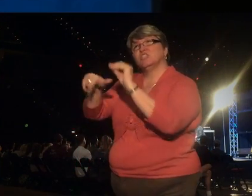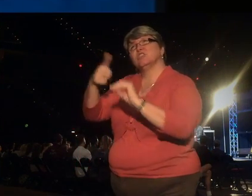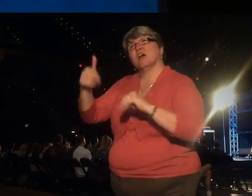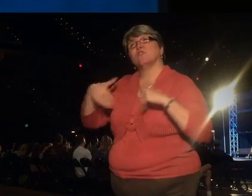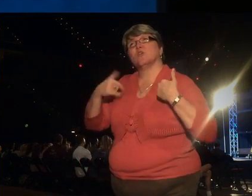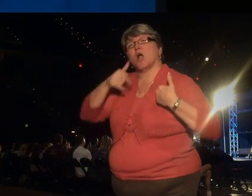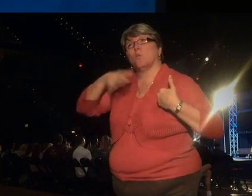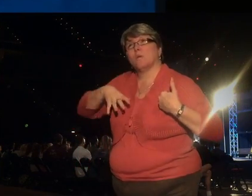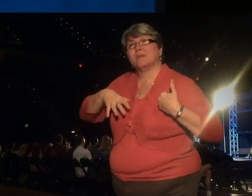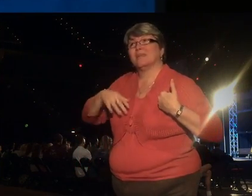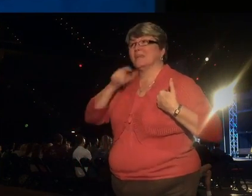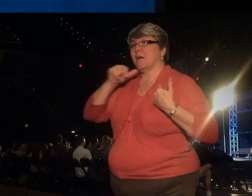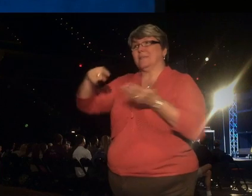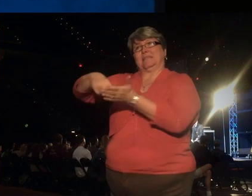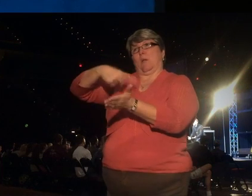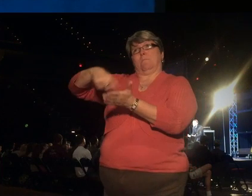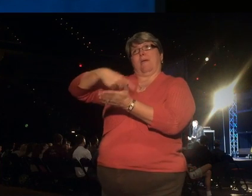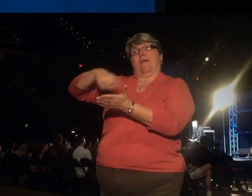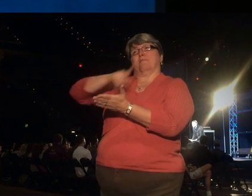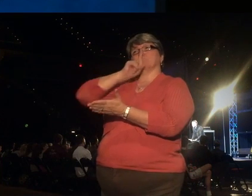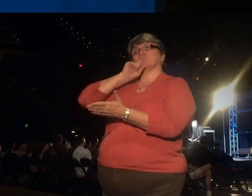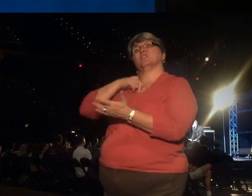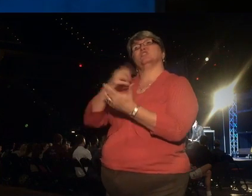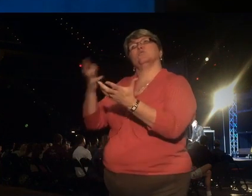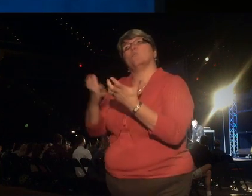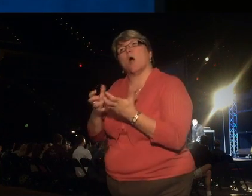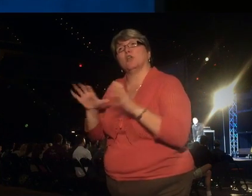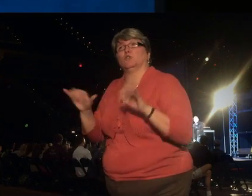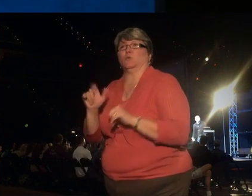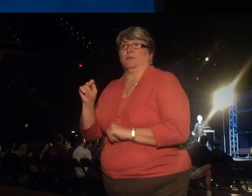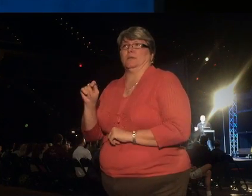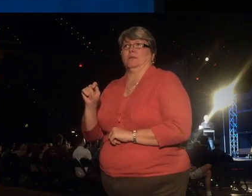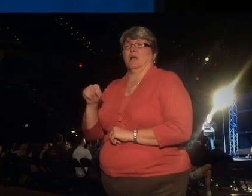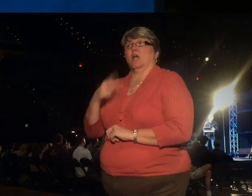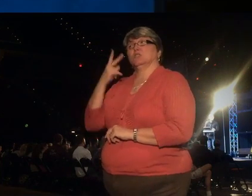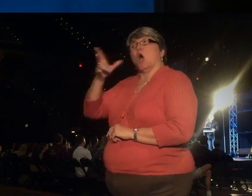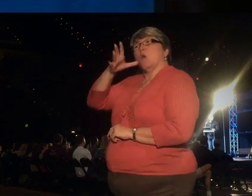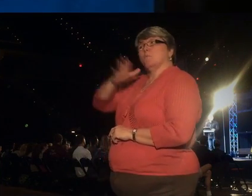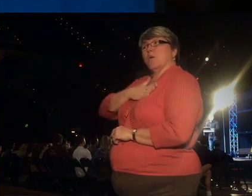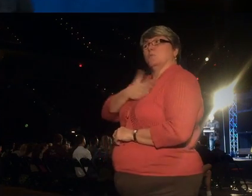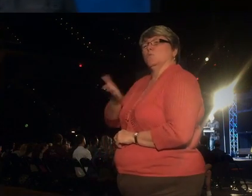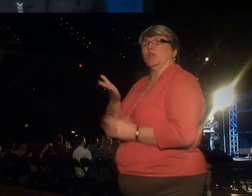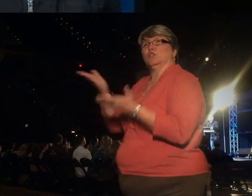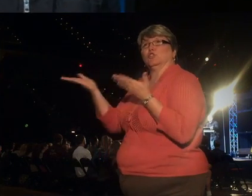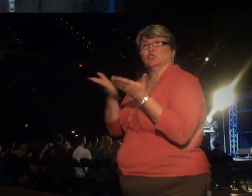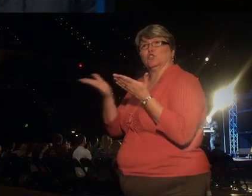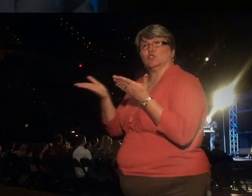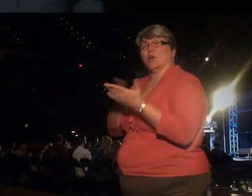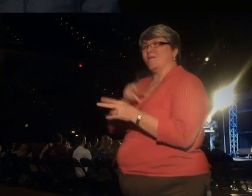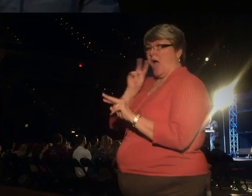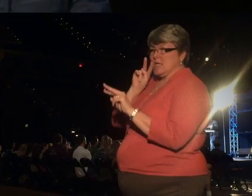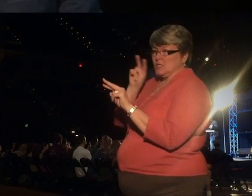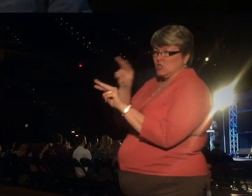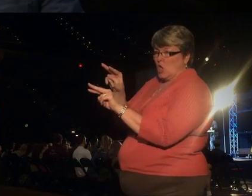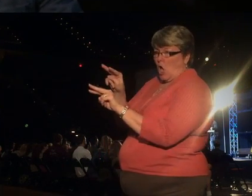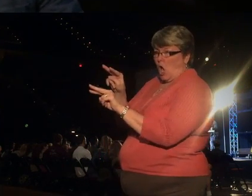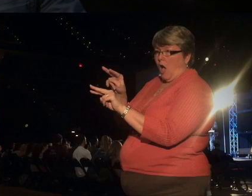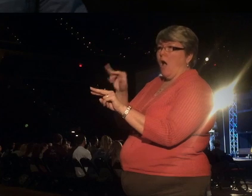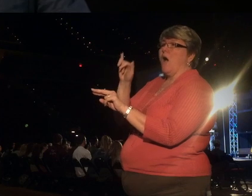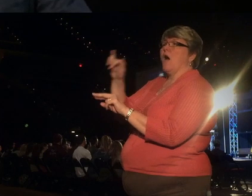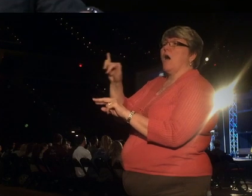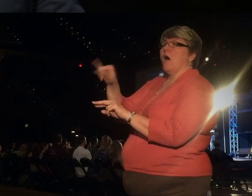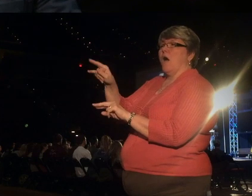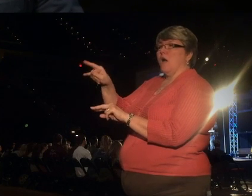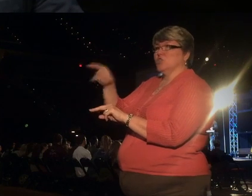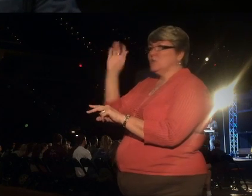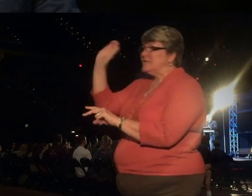getting paid, but because she wanted to. I saw a woman that was willing to serve. I saw the fruit of someone who was seeking the Lord.